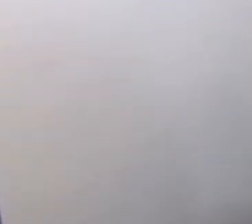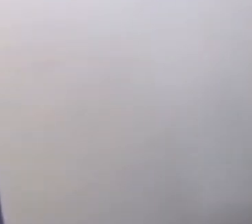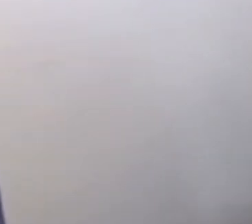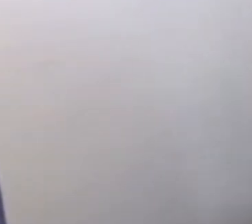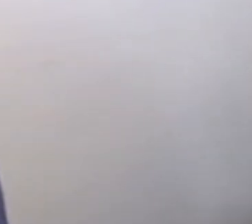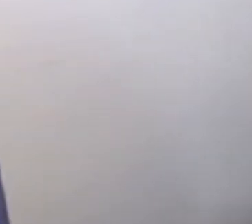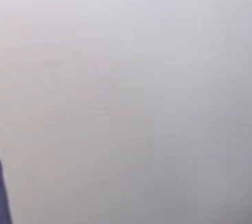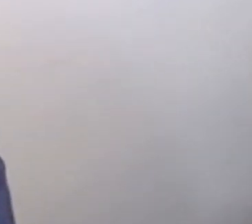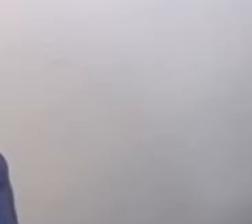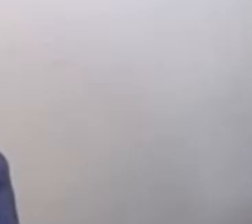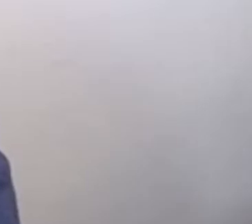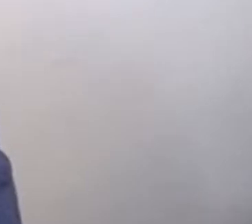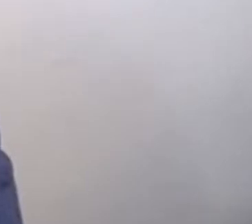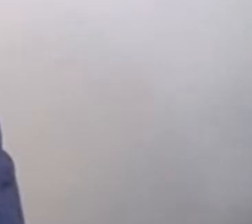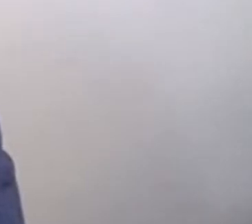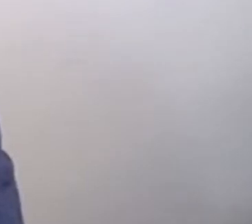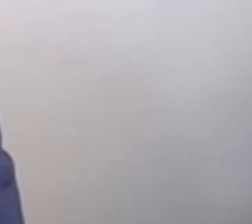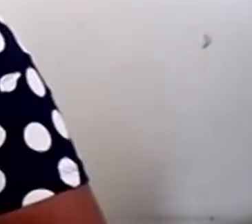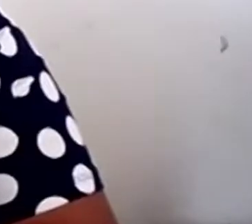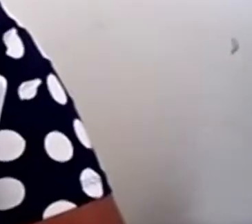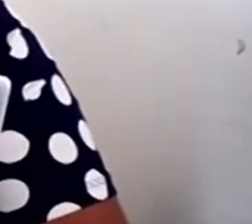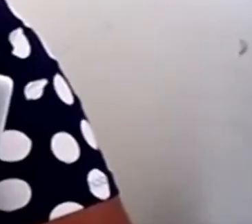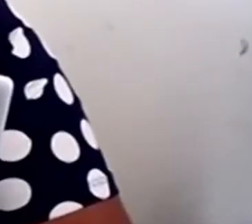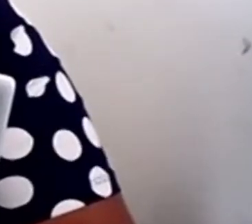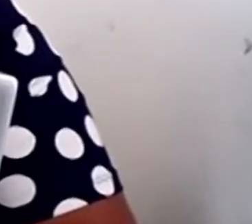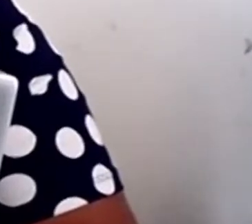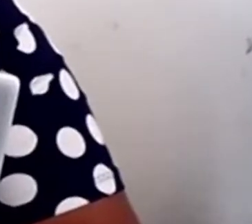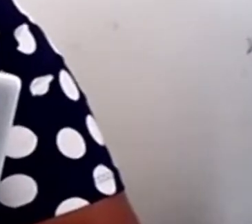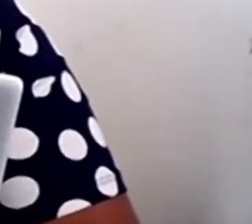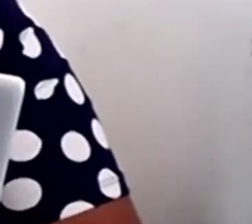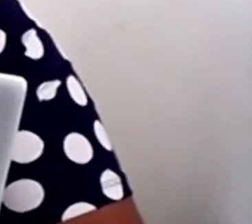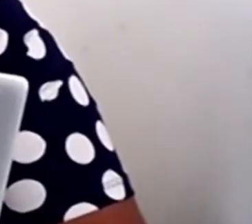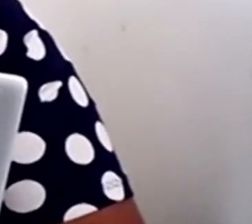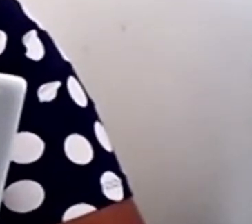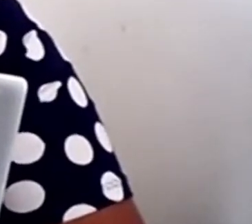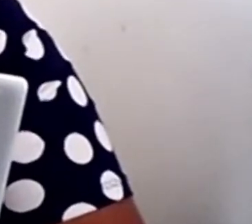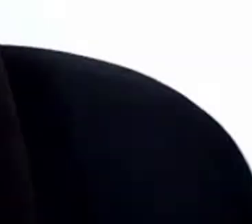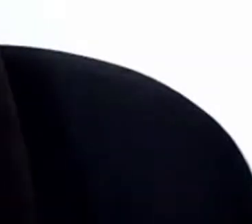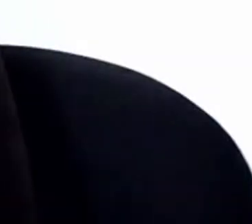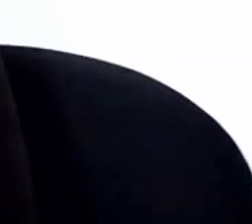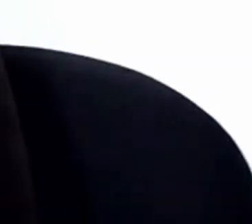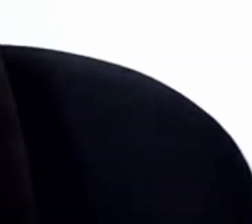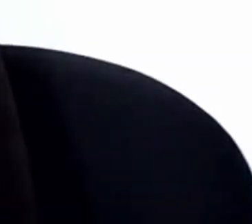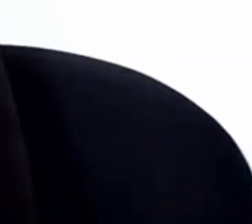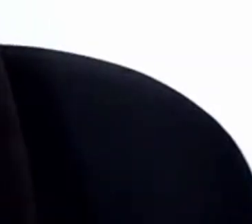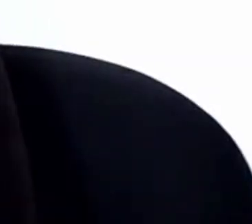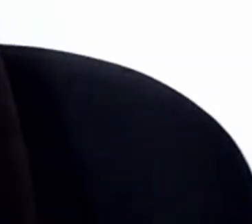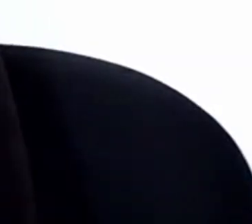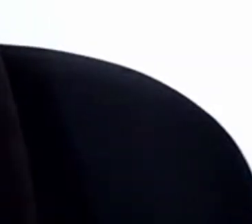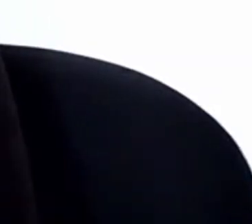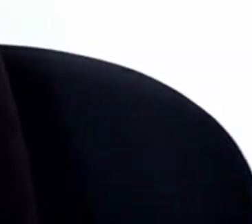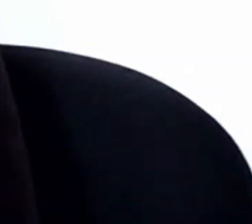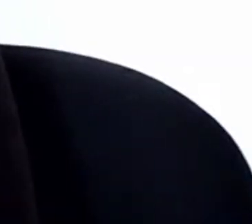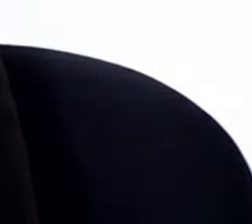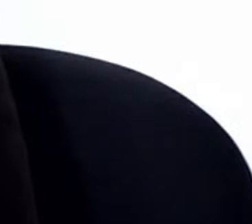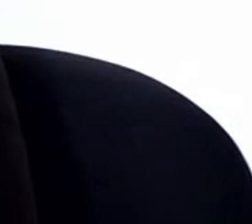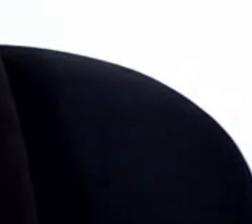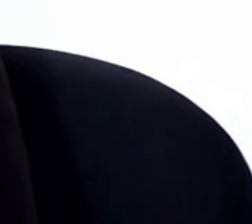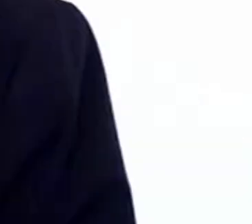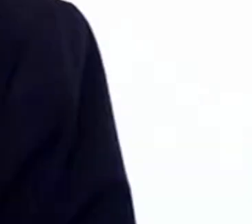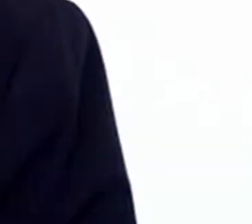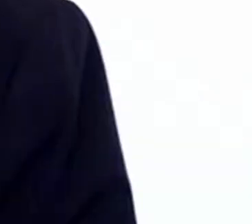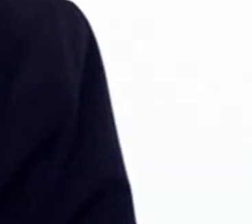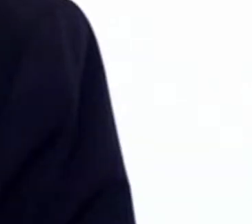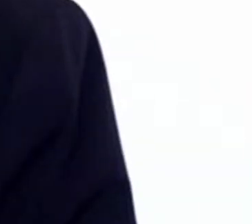world. So when you hear conservation, in most cases what you're going to be thinking about is like protecting animals,